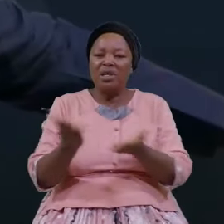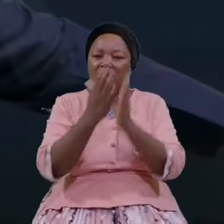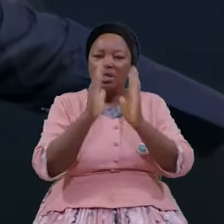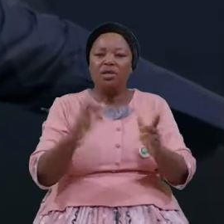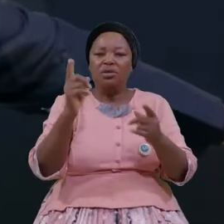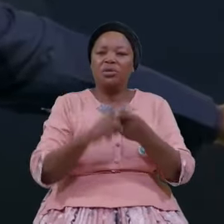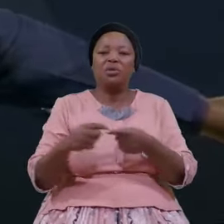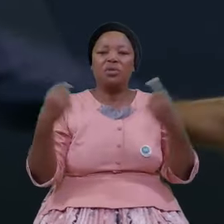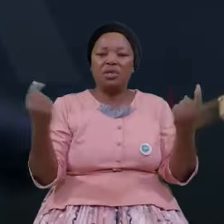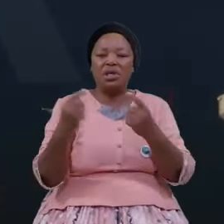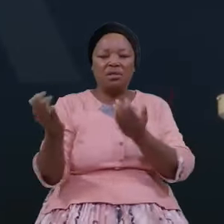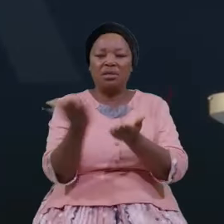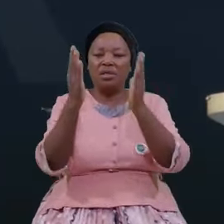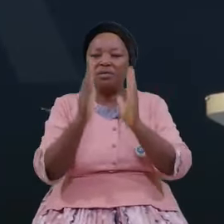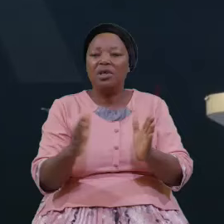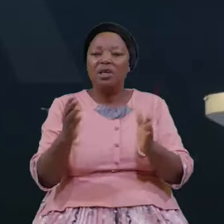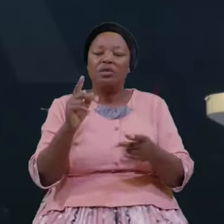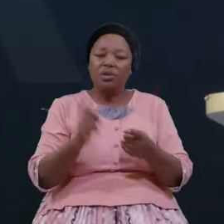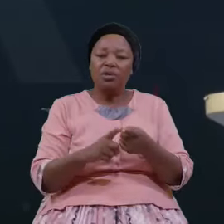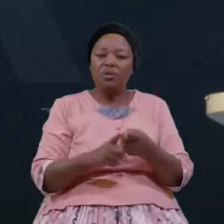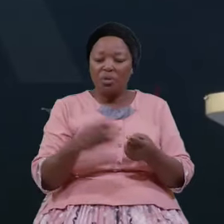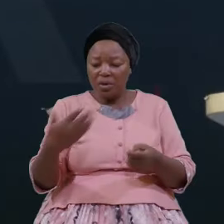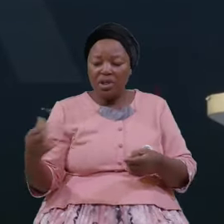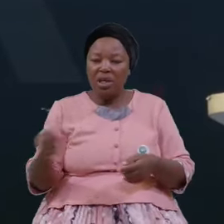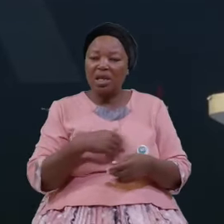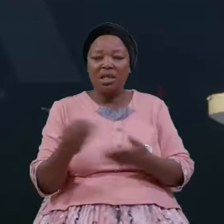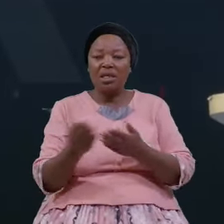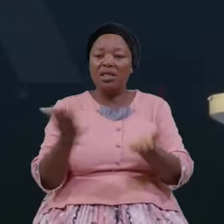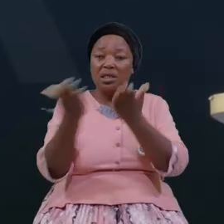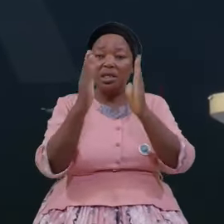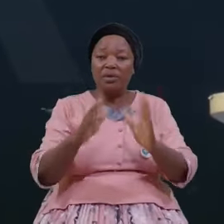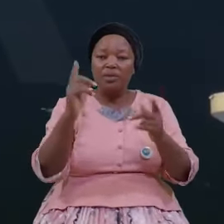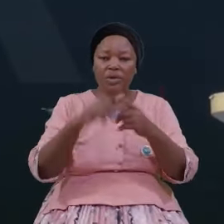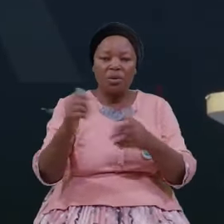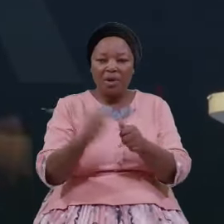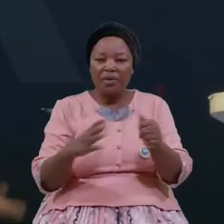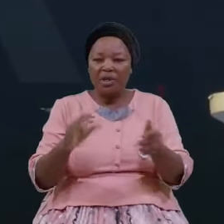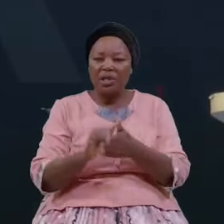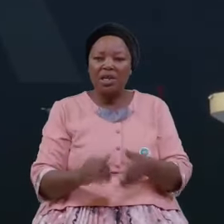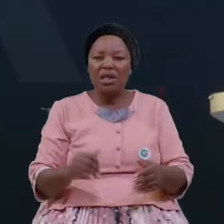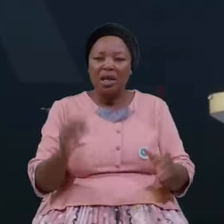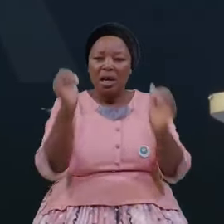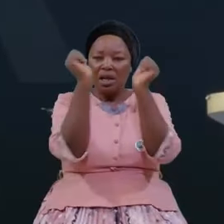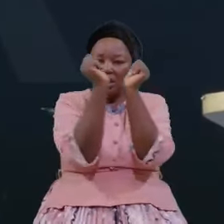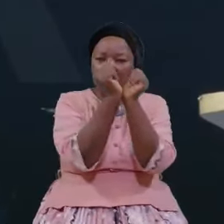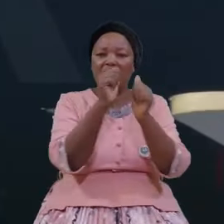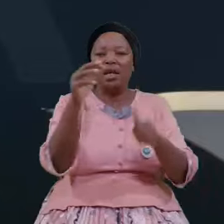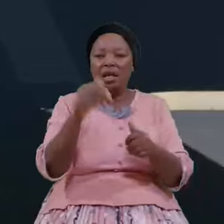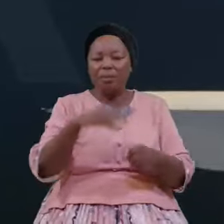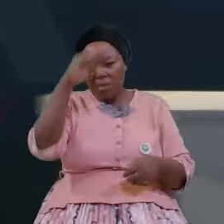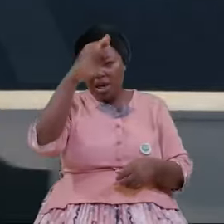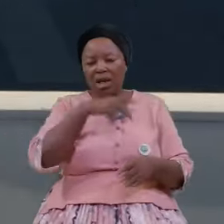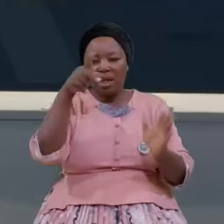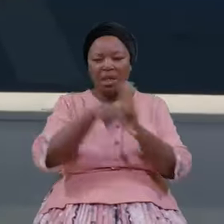to substance, a slave to everything that captures man and kills the man. The